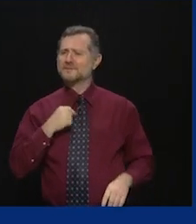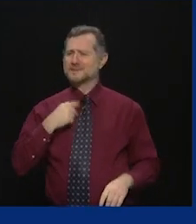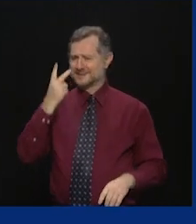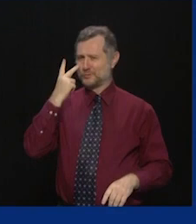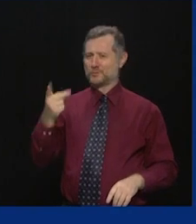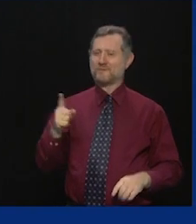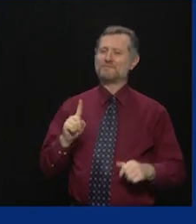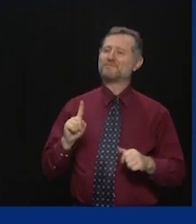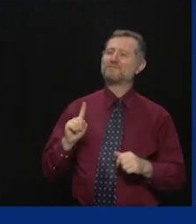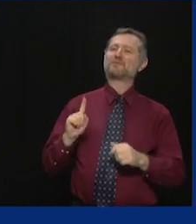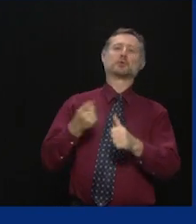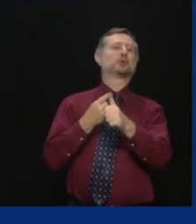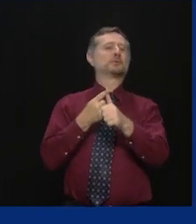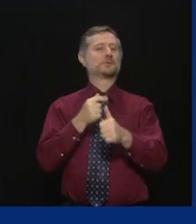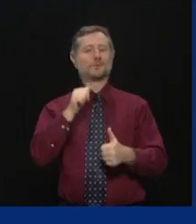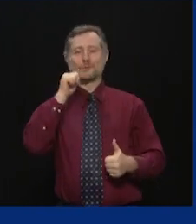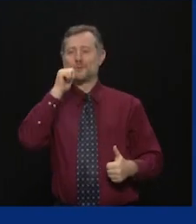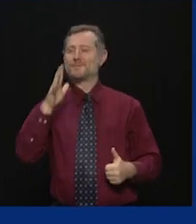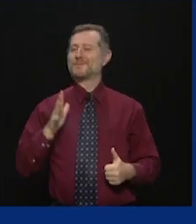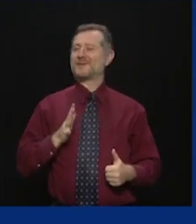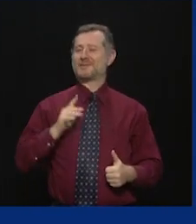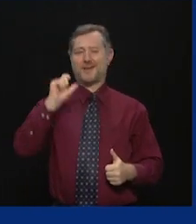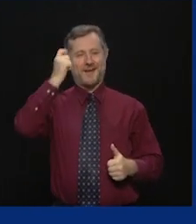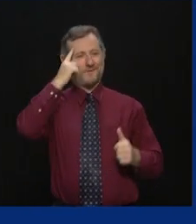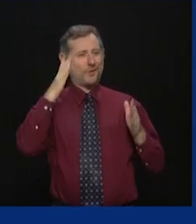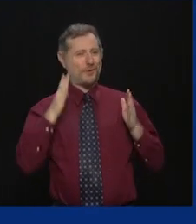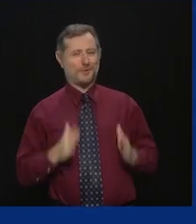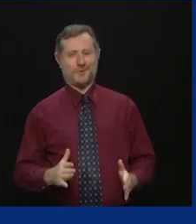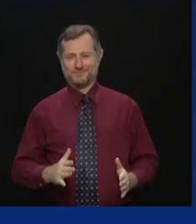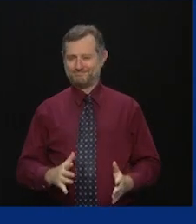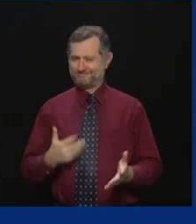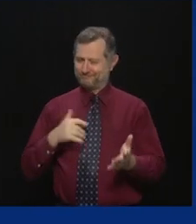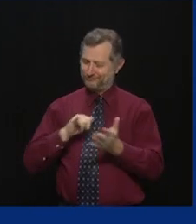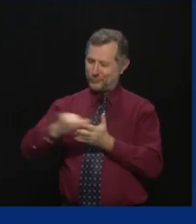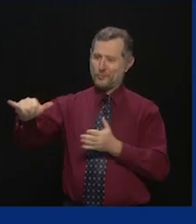first female governor of the state of New York.